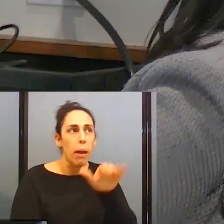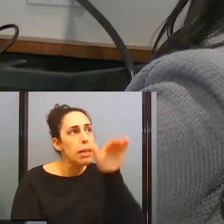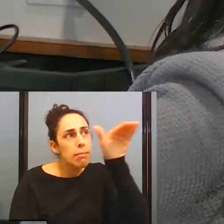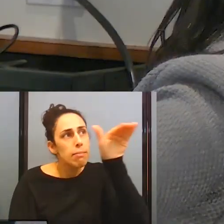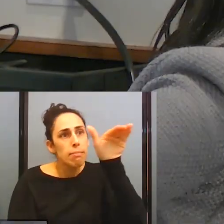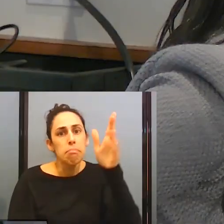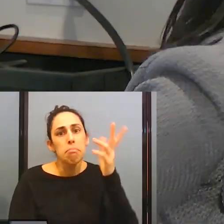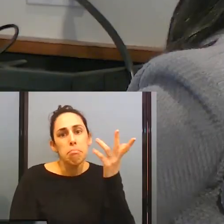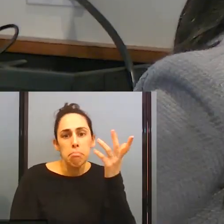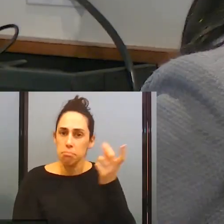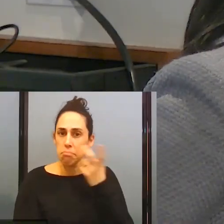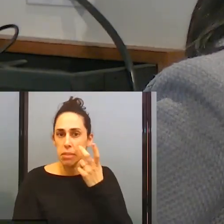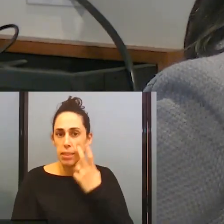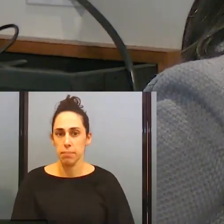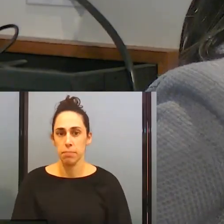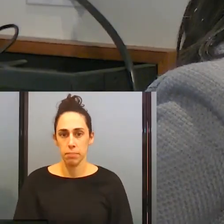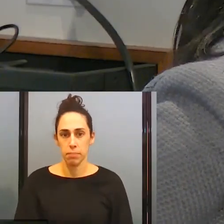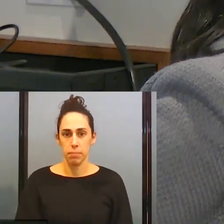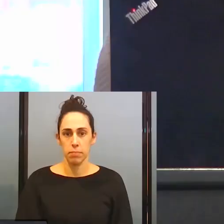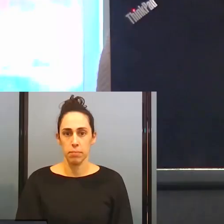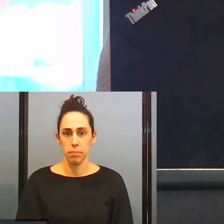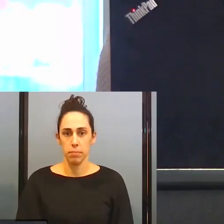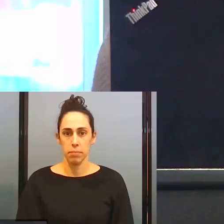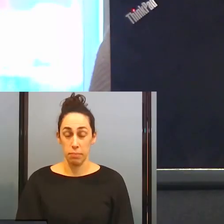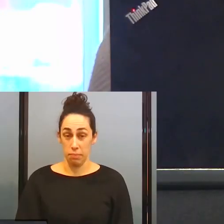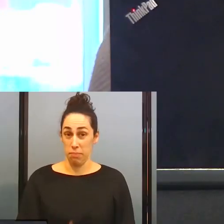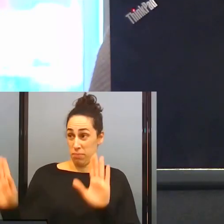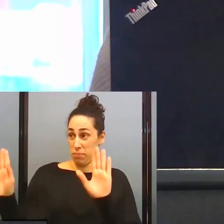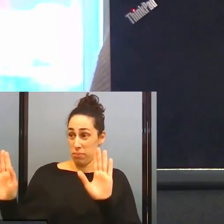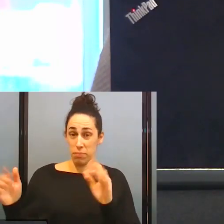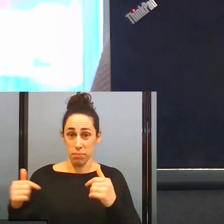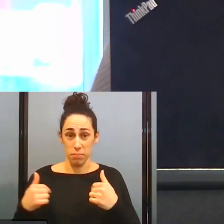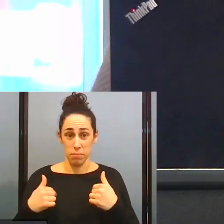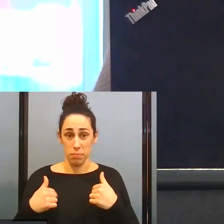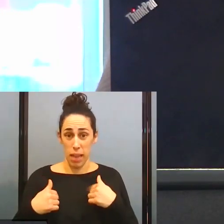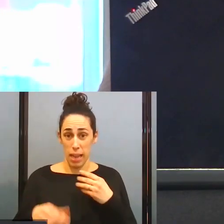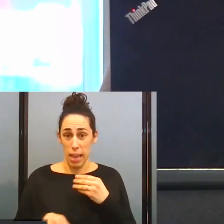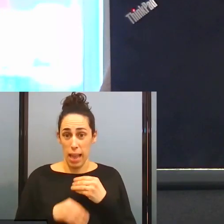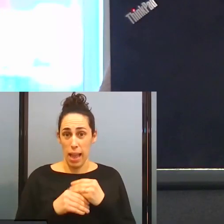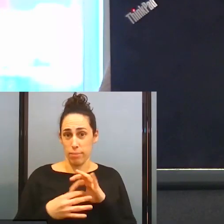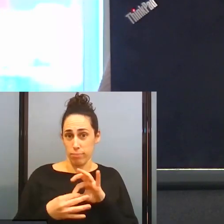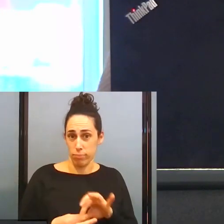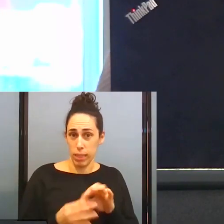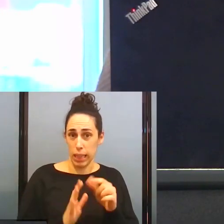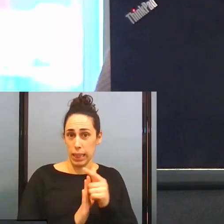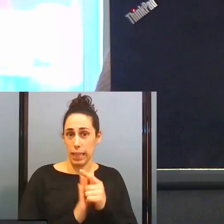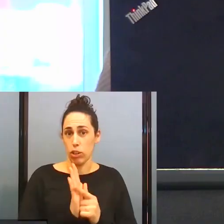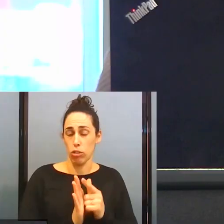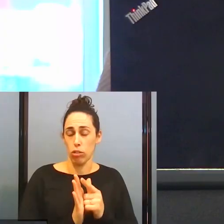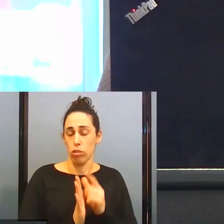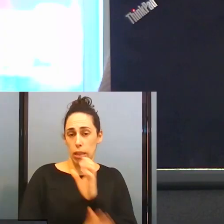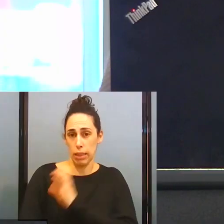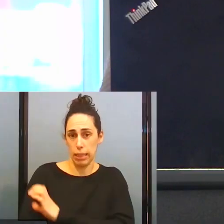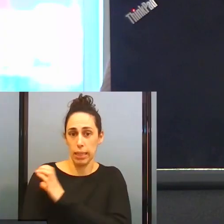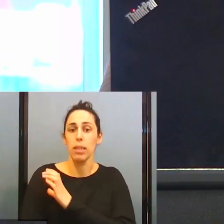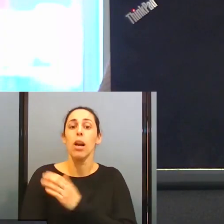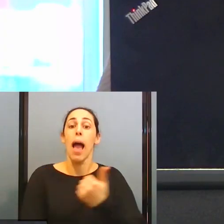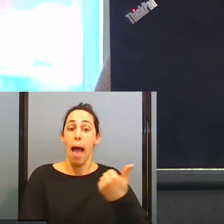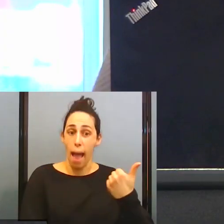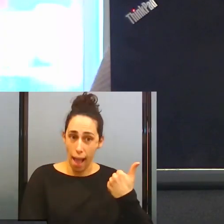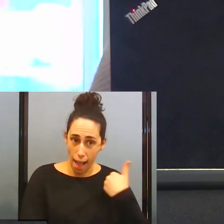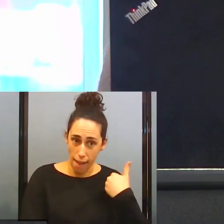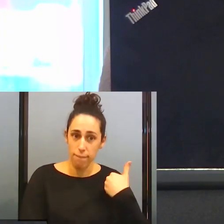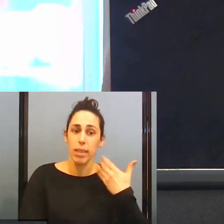And if I can just jump in quickly about the legal clinics. The legal clinics do have access to what we call legal disbursements funds. So we do